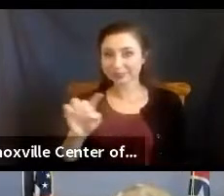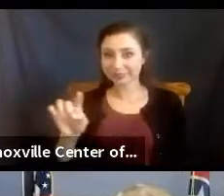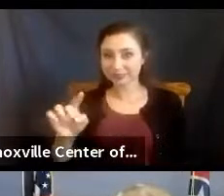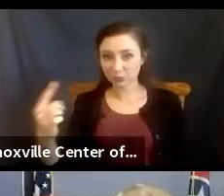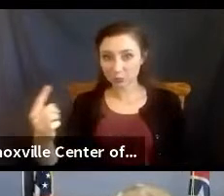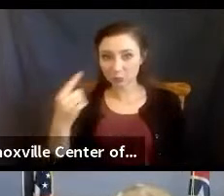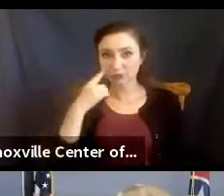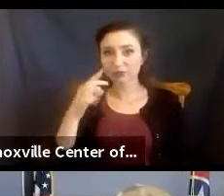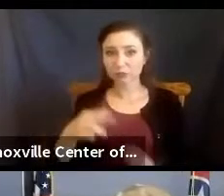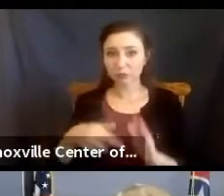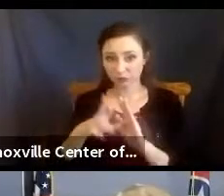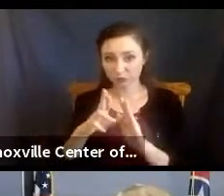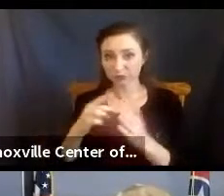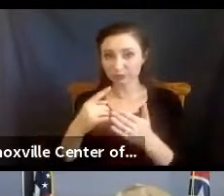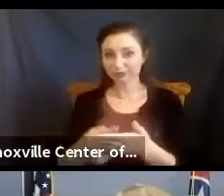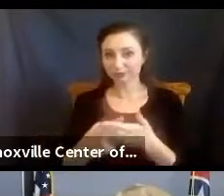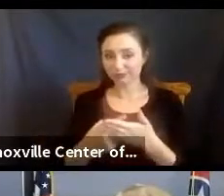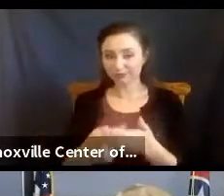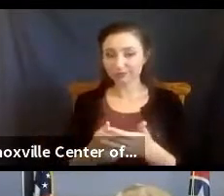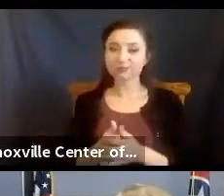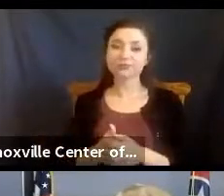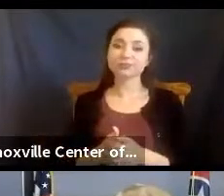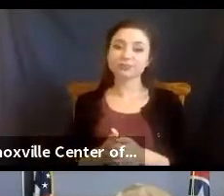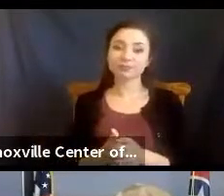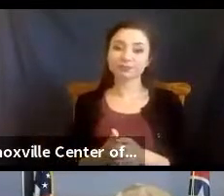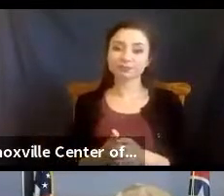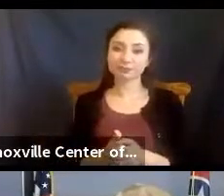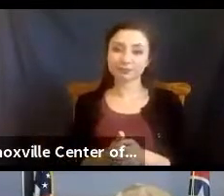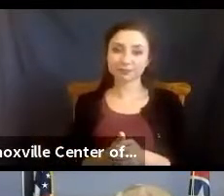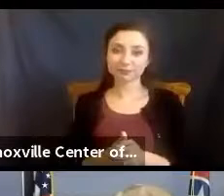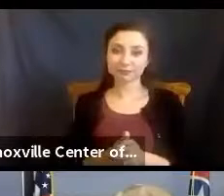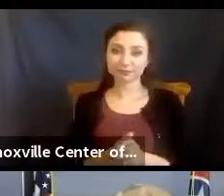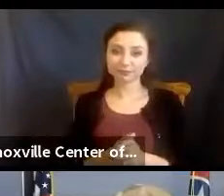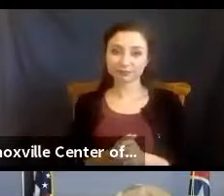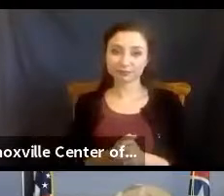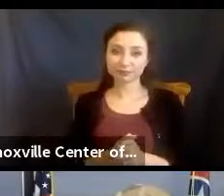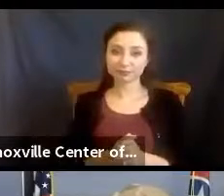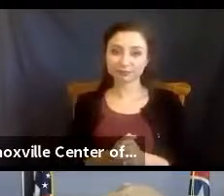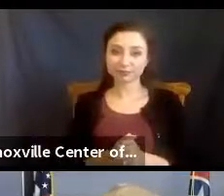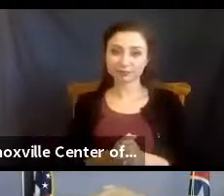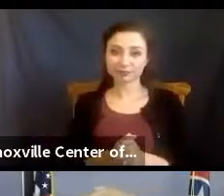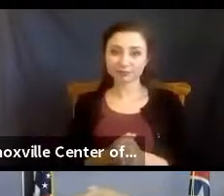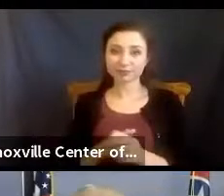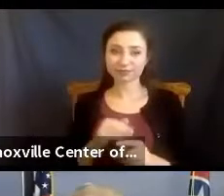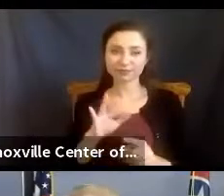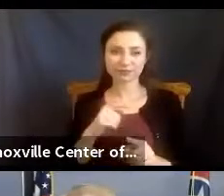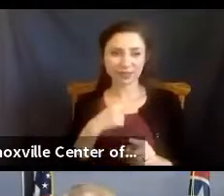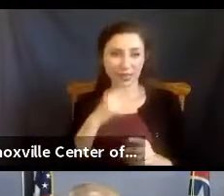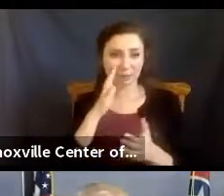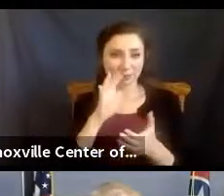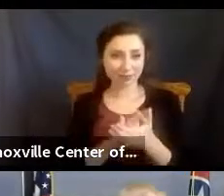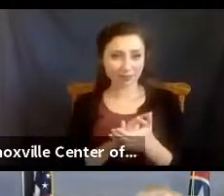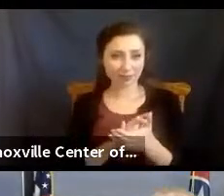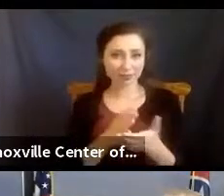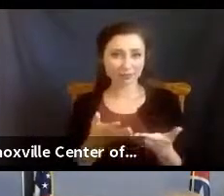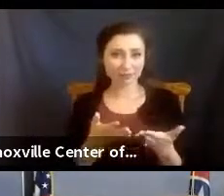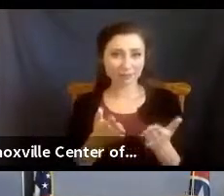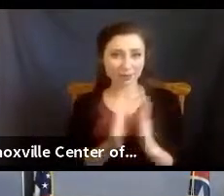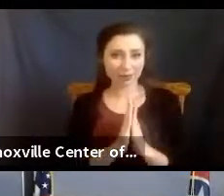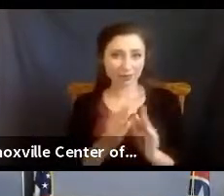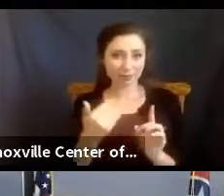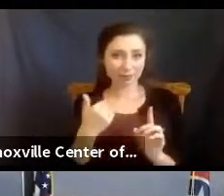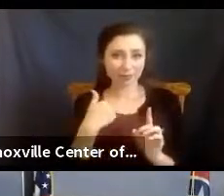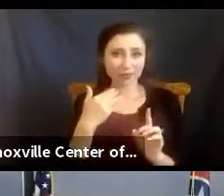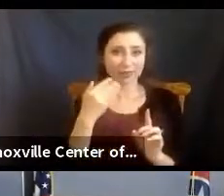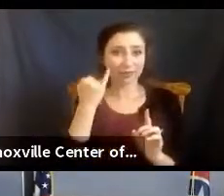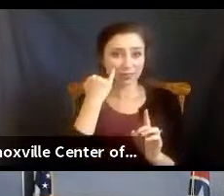for review and discussion. Order, I believe we asked earlier if Mayor